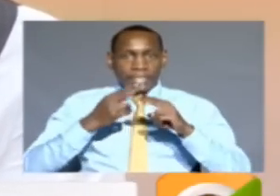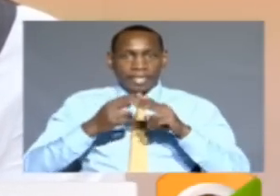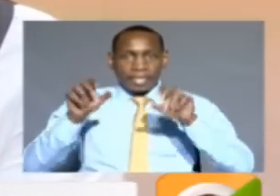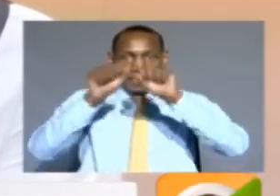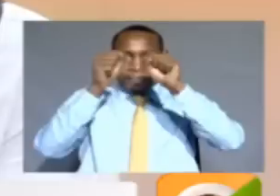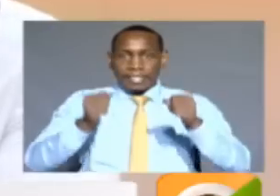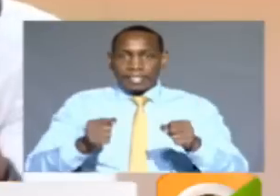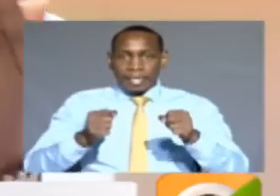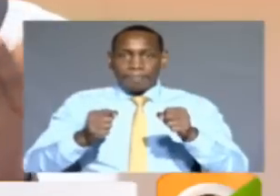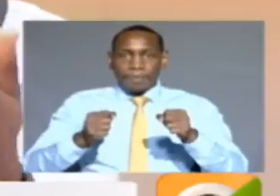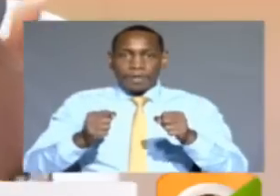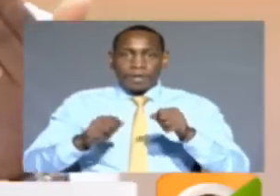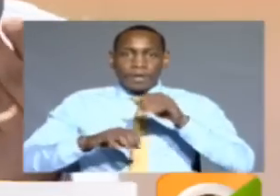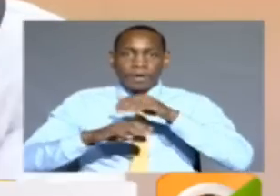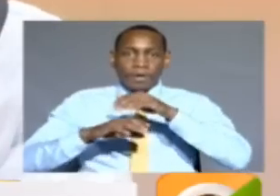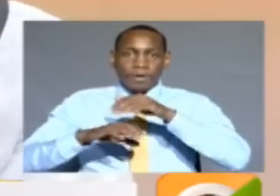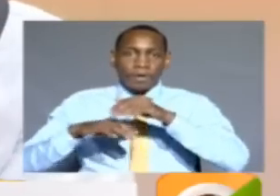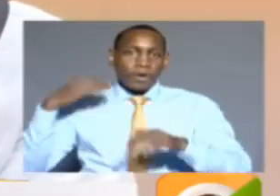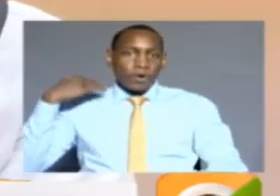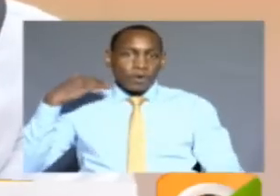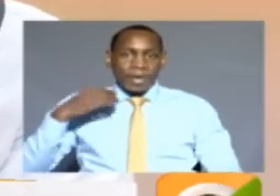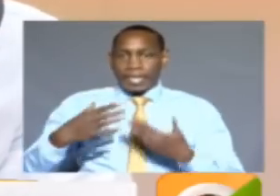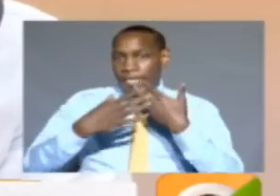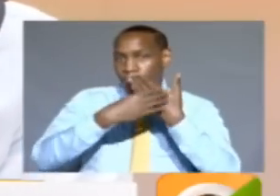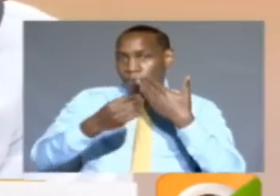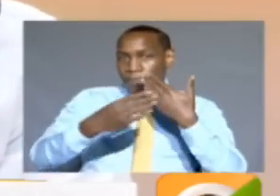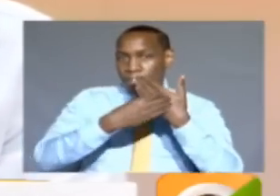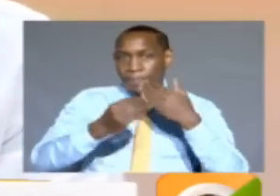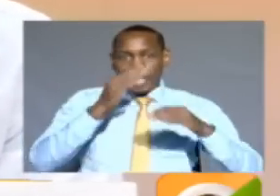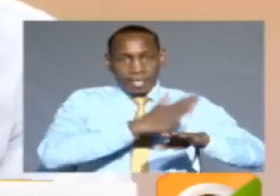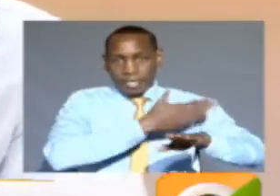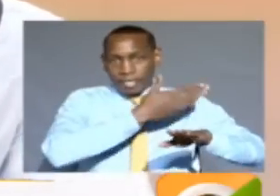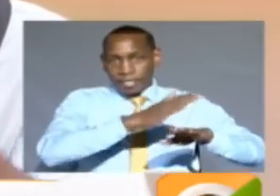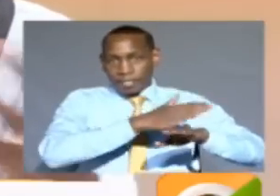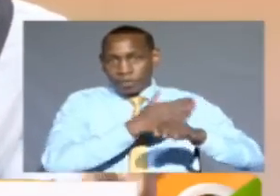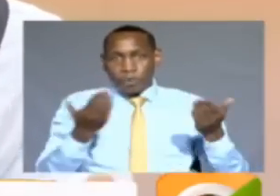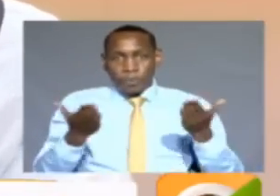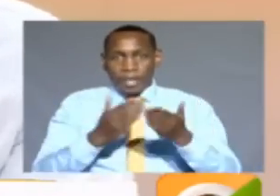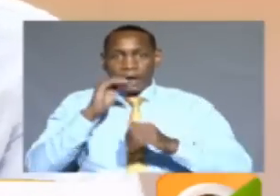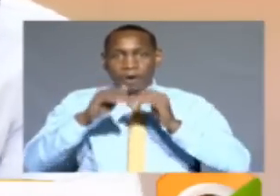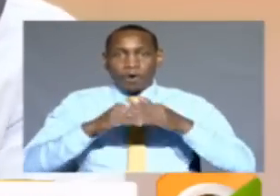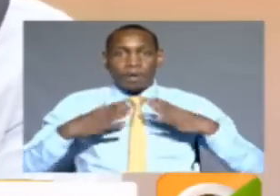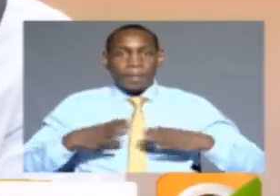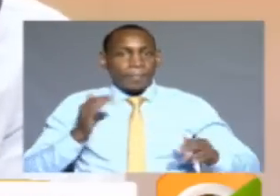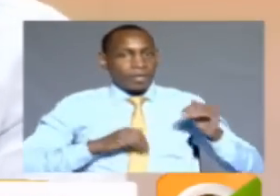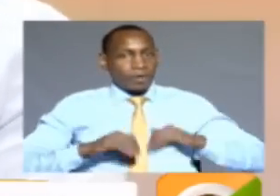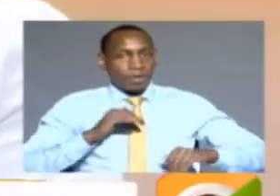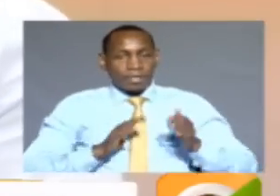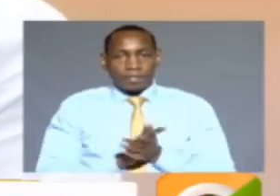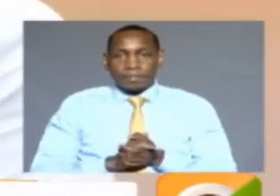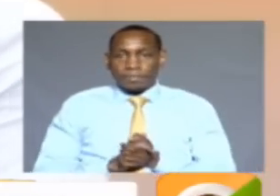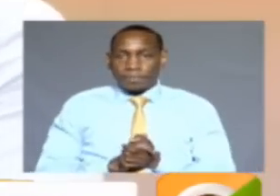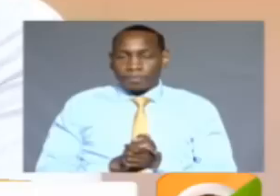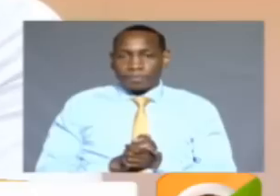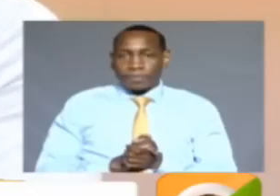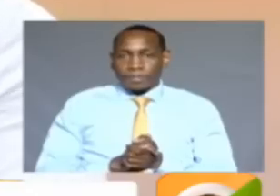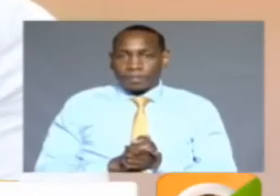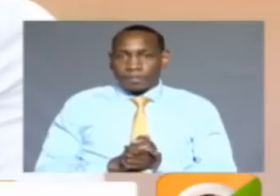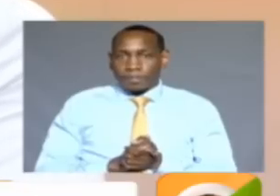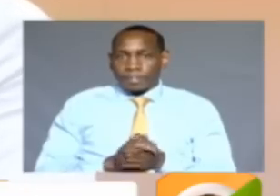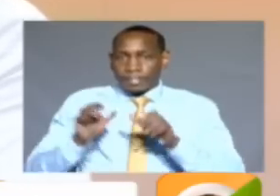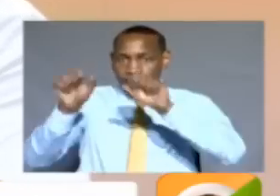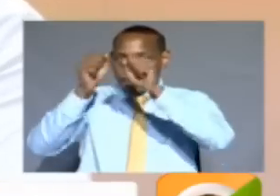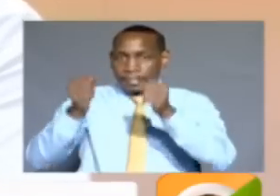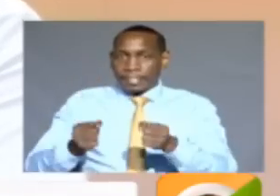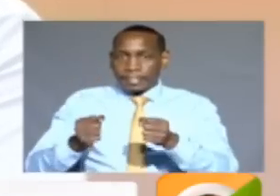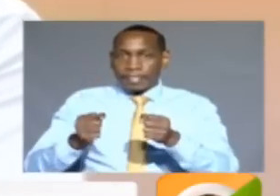ya Majambazi, borrowing it from a song where, you know, everybody is corrupt. The lawyer is, Majambazi. You know, the system. Yeah.